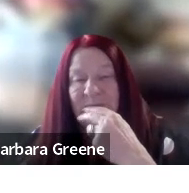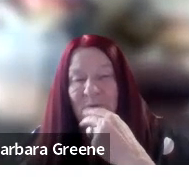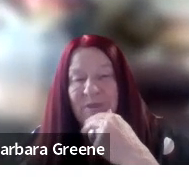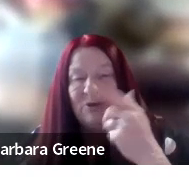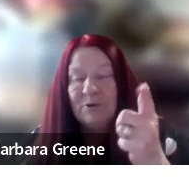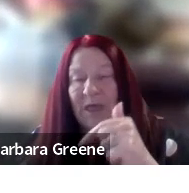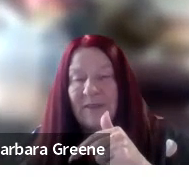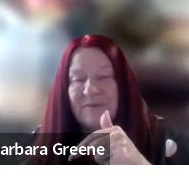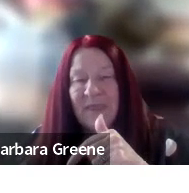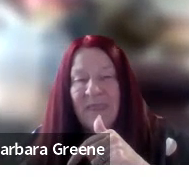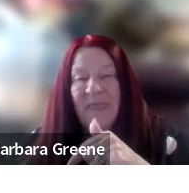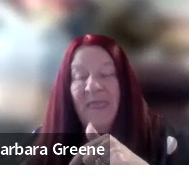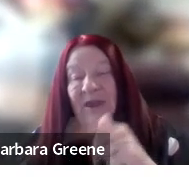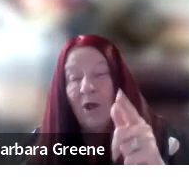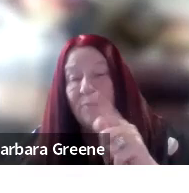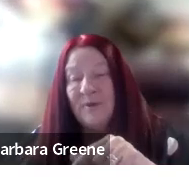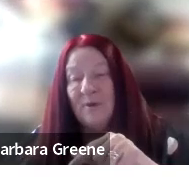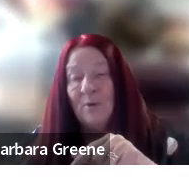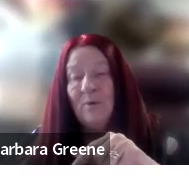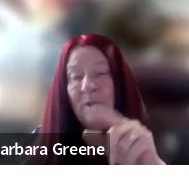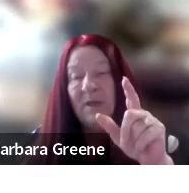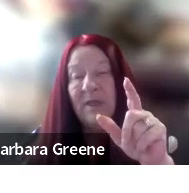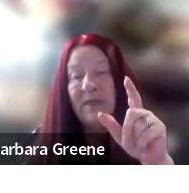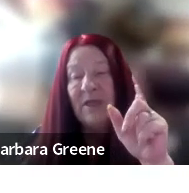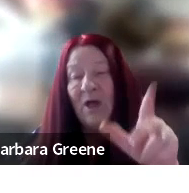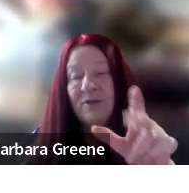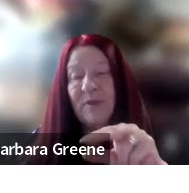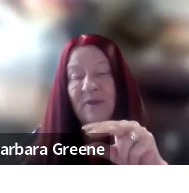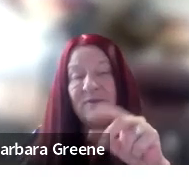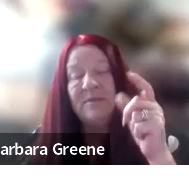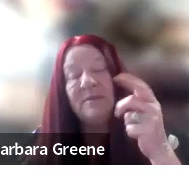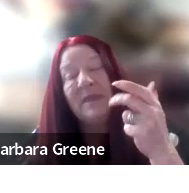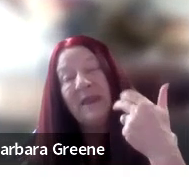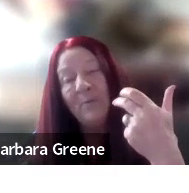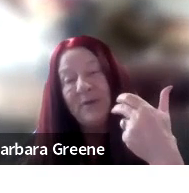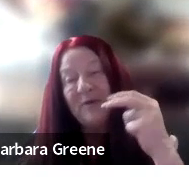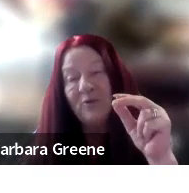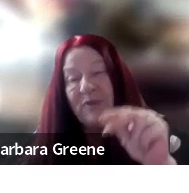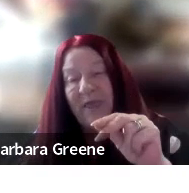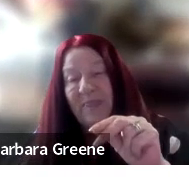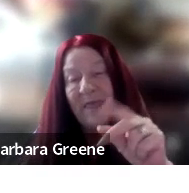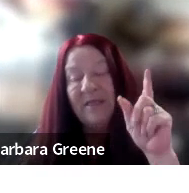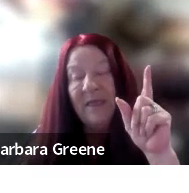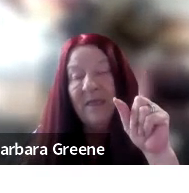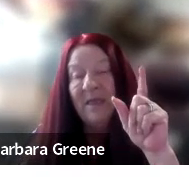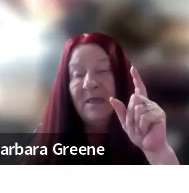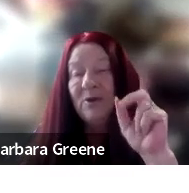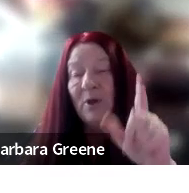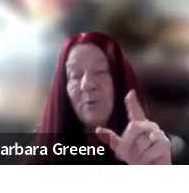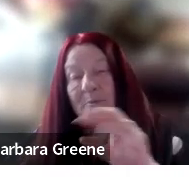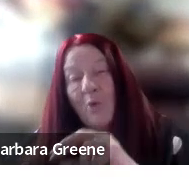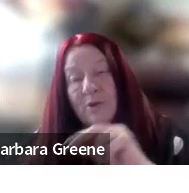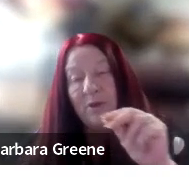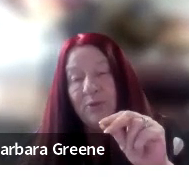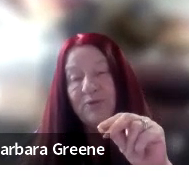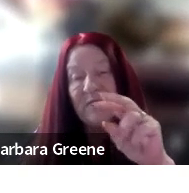we utilized. And also it caused us, it helped us understand that, you know,